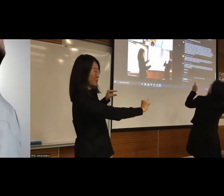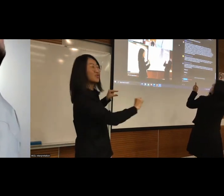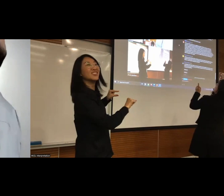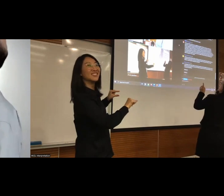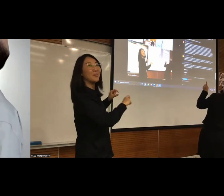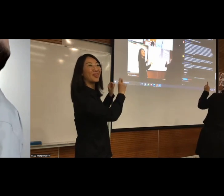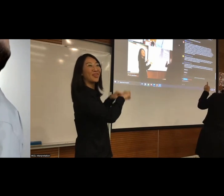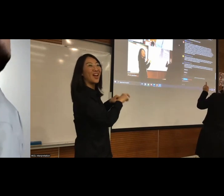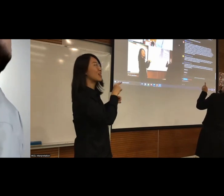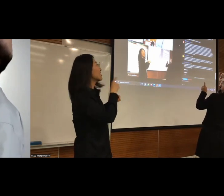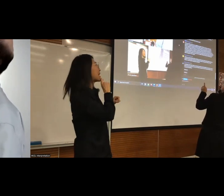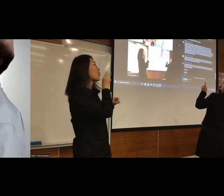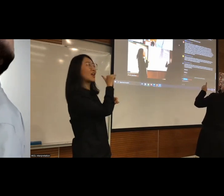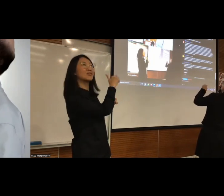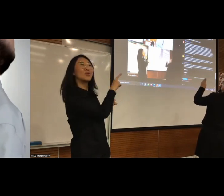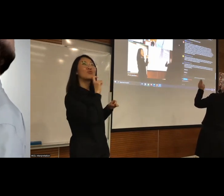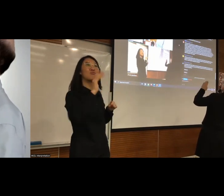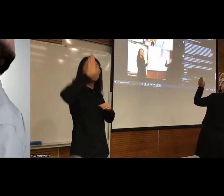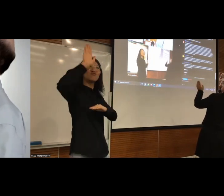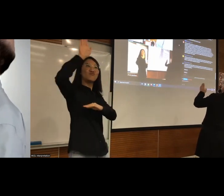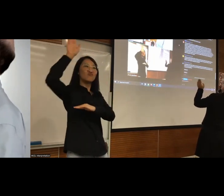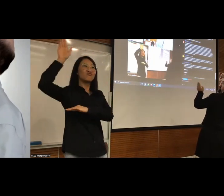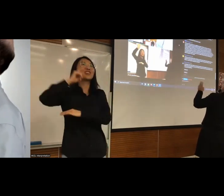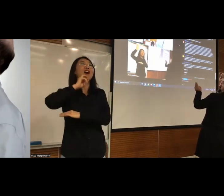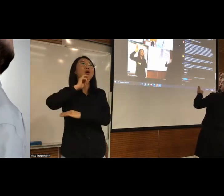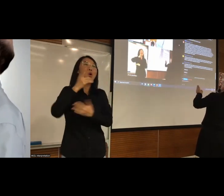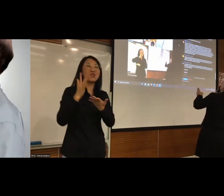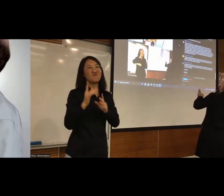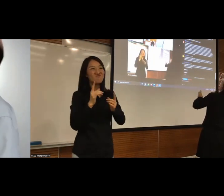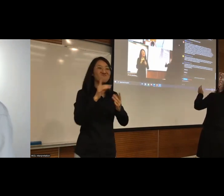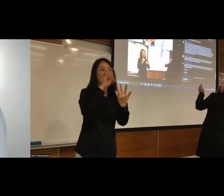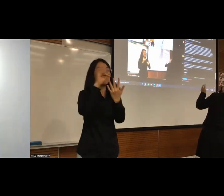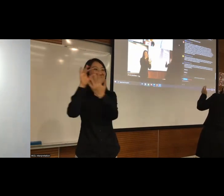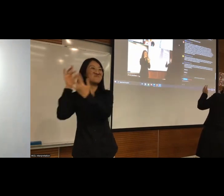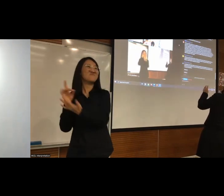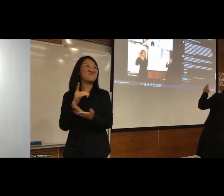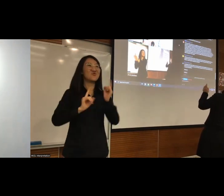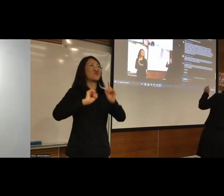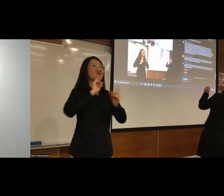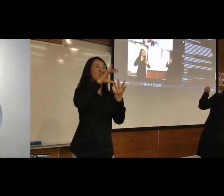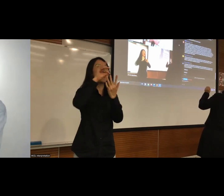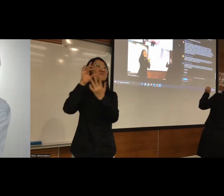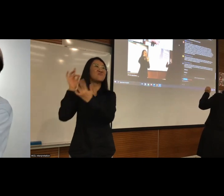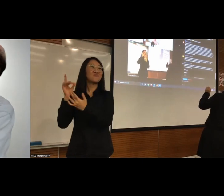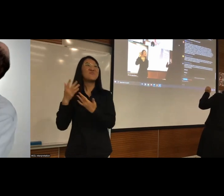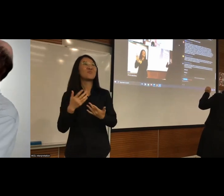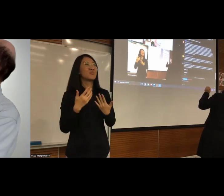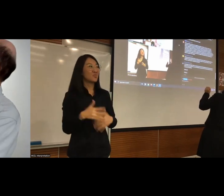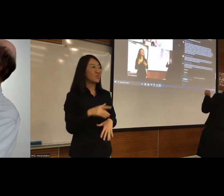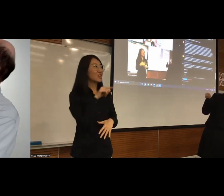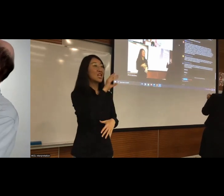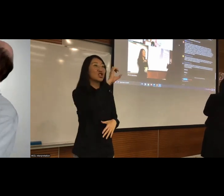we see people raising hands. So I'm going to do random sampling. Maybe we can ask